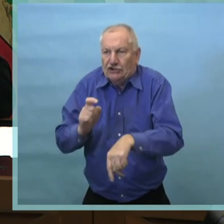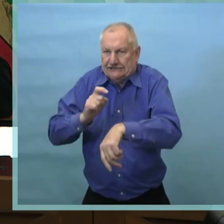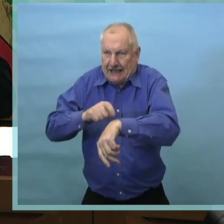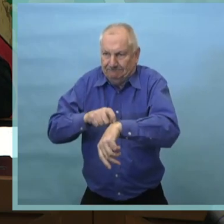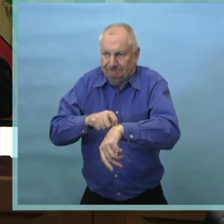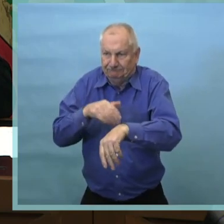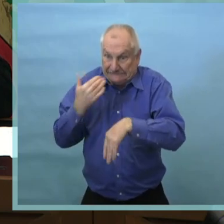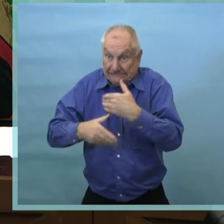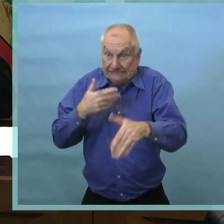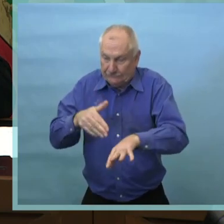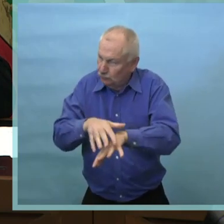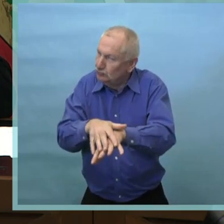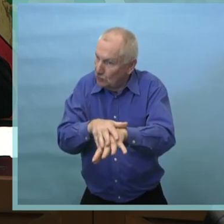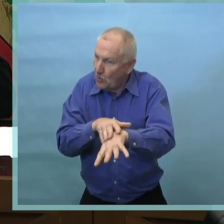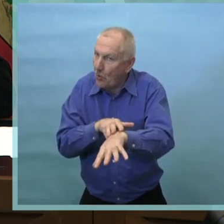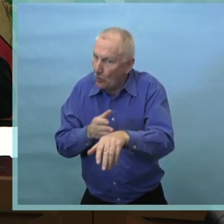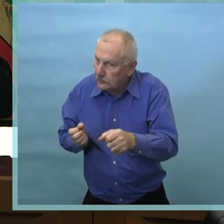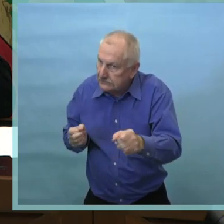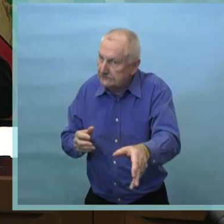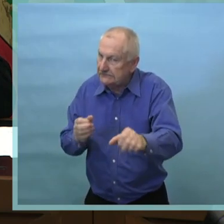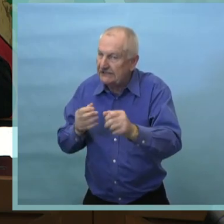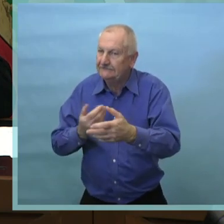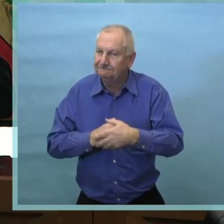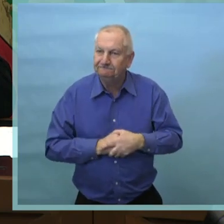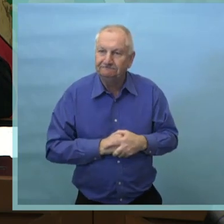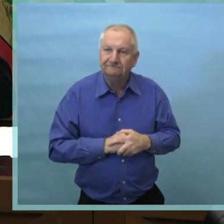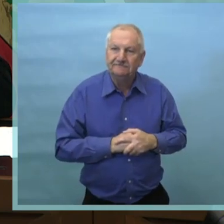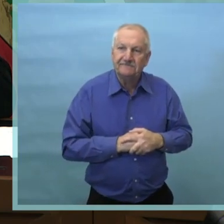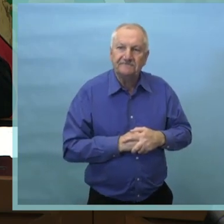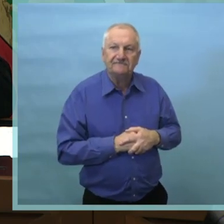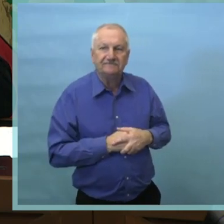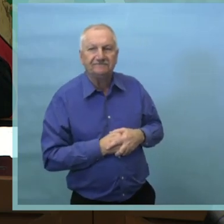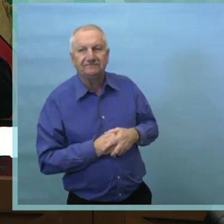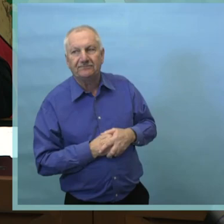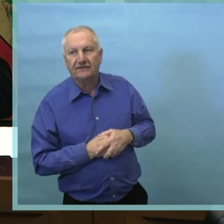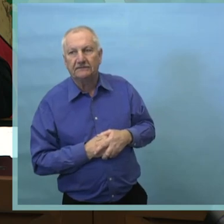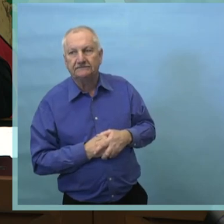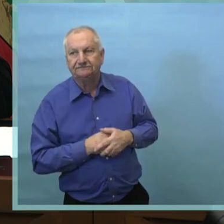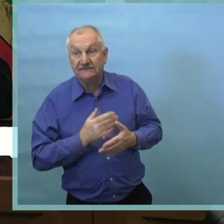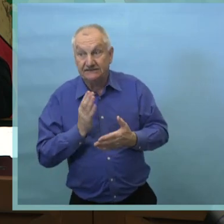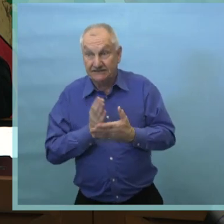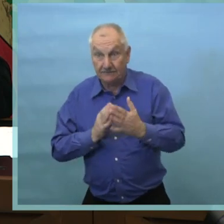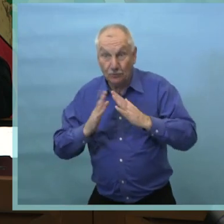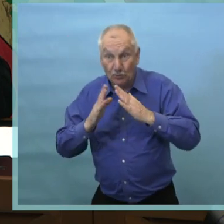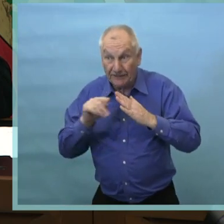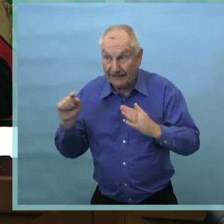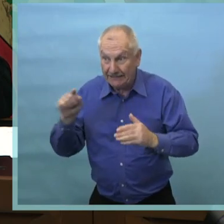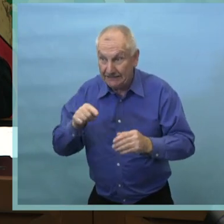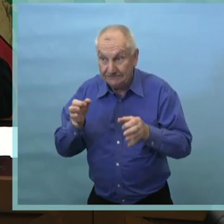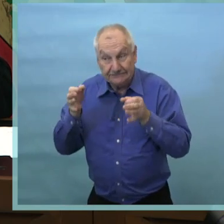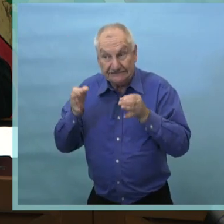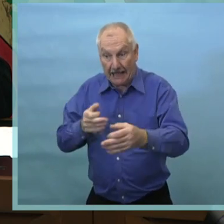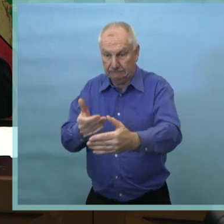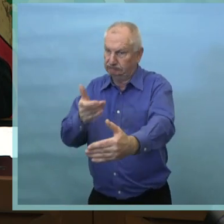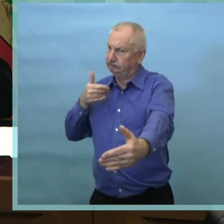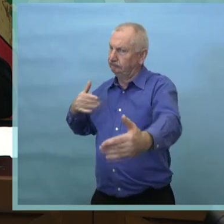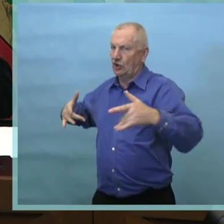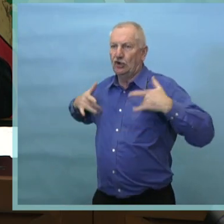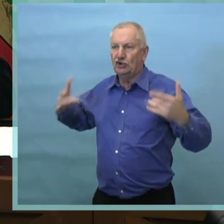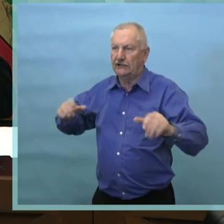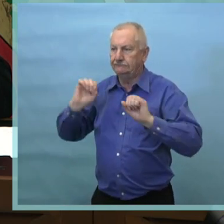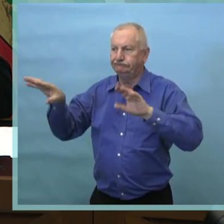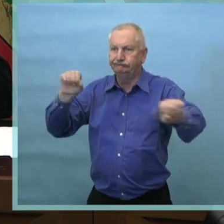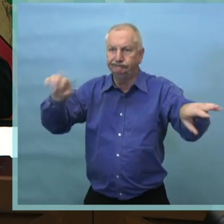So a lot of the communities went out and they did proactive sandbagging, and we encourage that, and we think it's worked